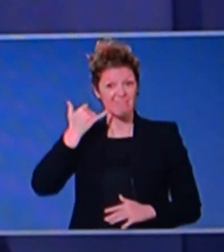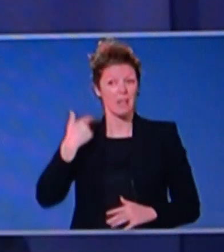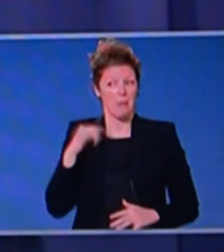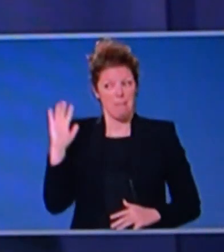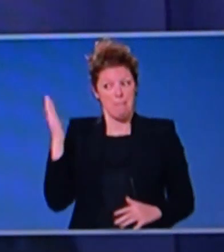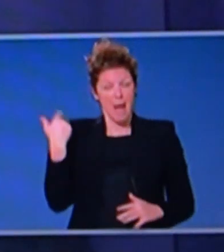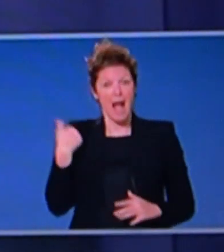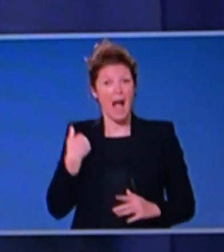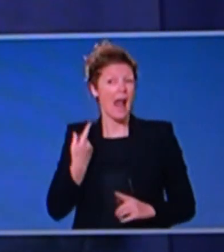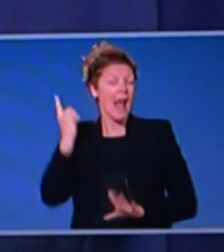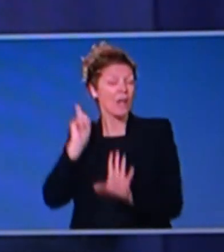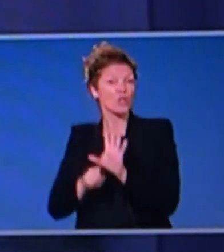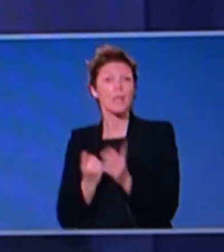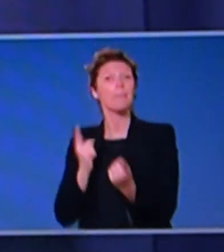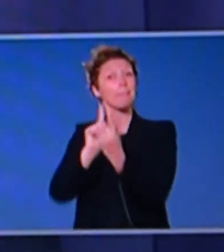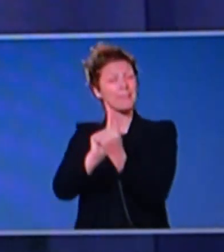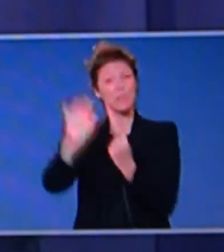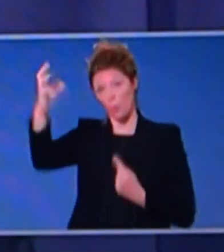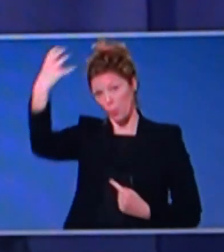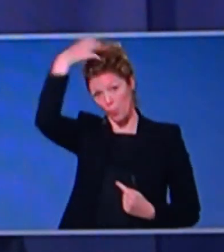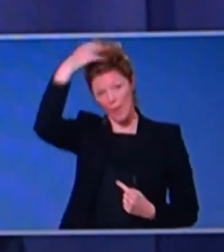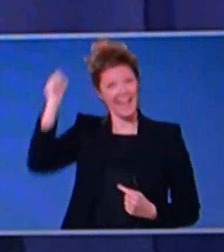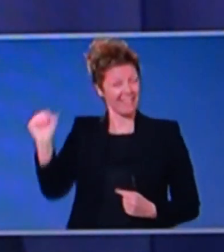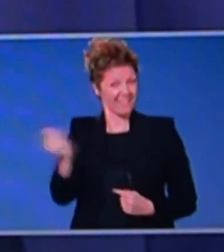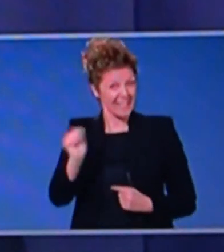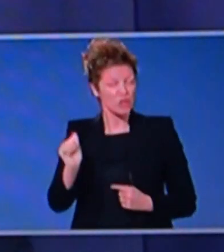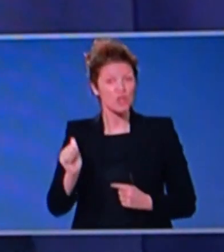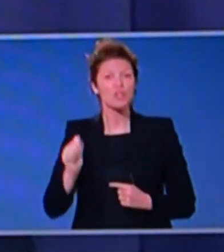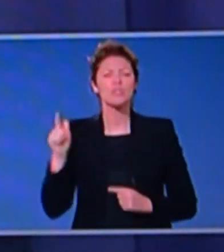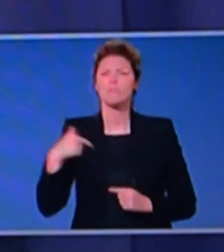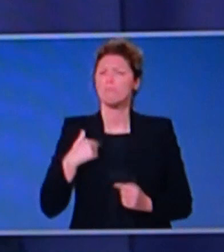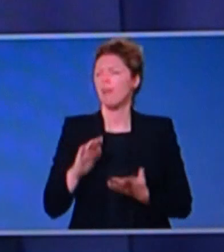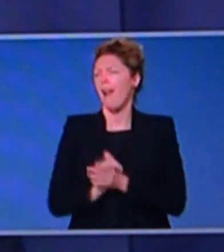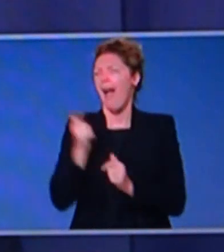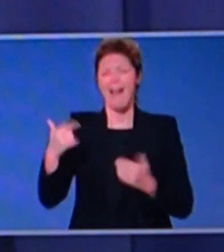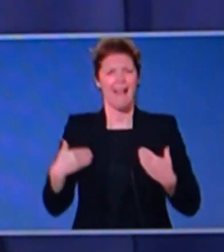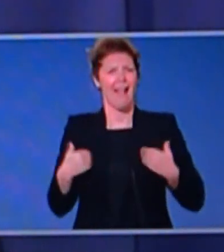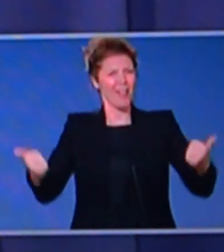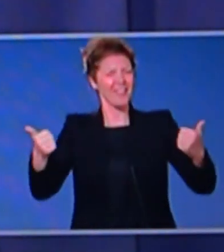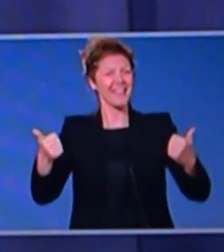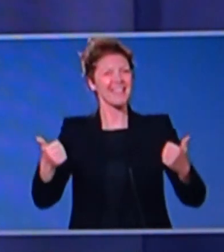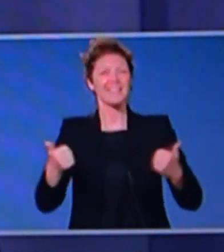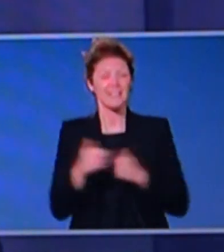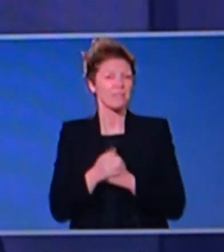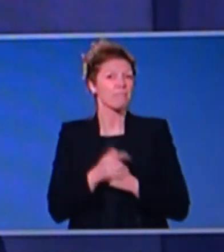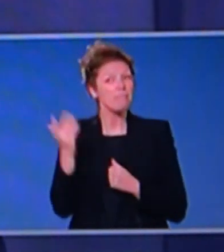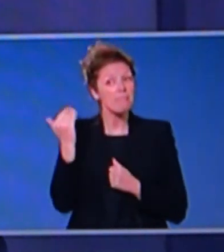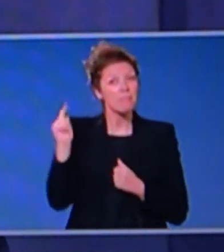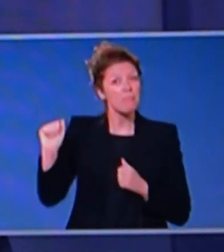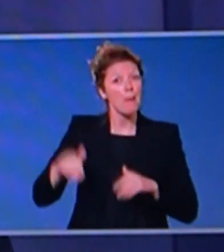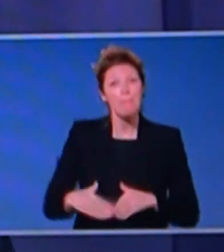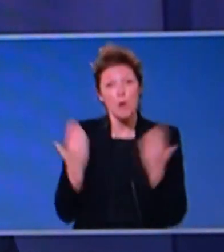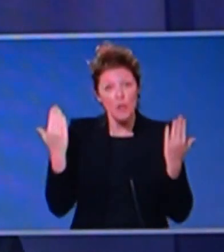Majesty last year, and I'm pleased that she's in great health. And I hope she recently enjoyed her